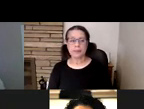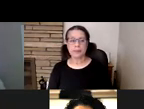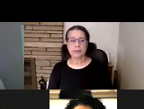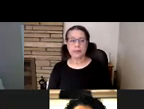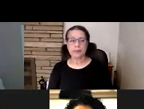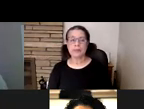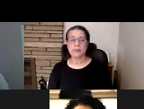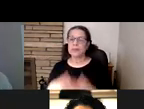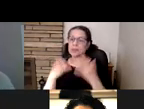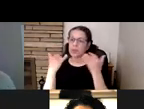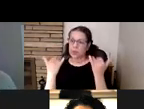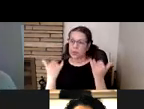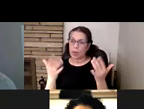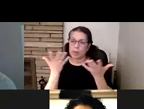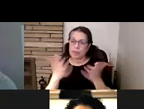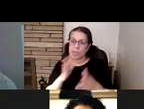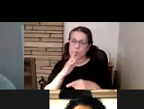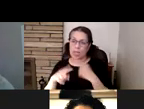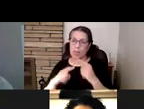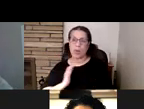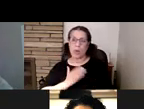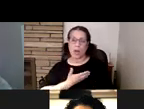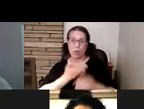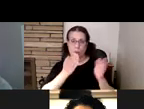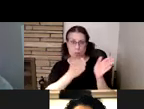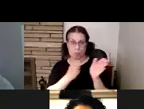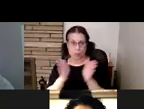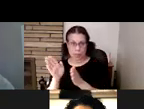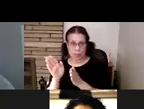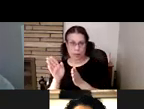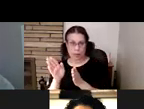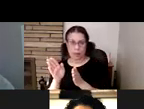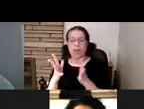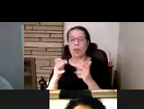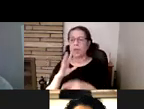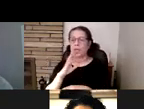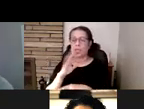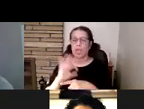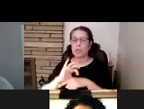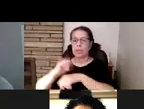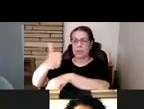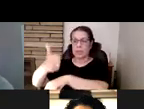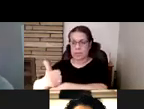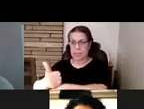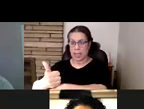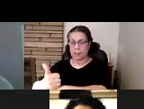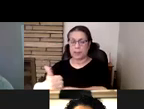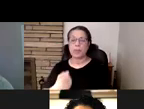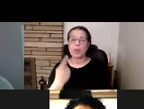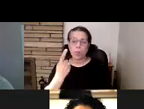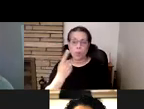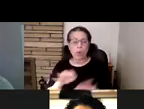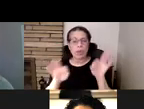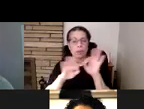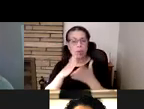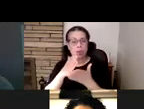So now that we've talked a bit about the plan, I now want to dive into implementation. So one important component